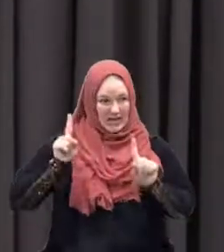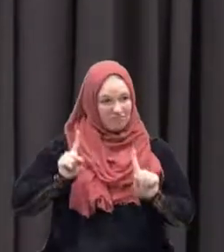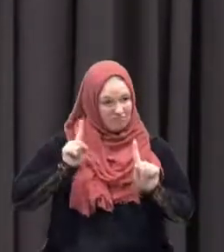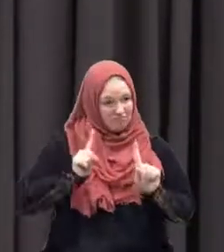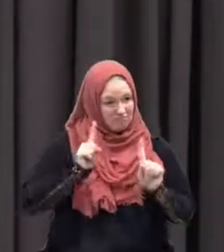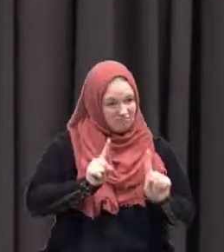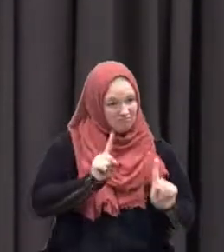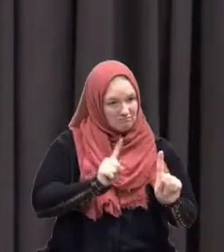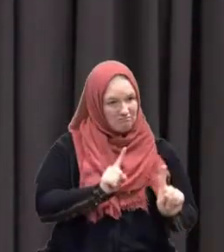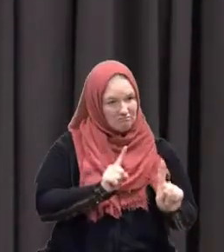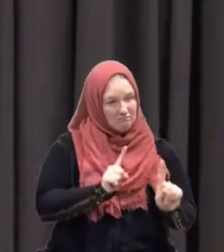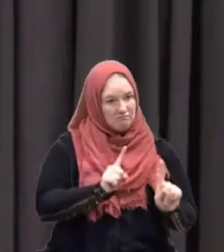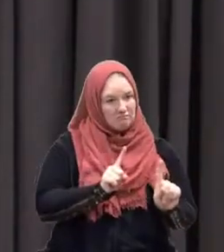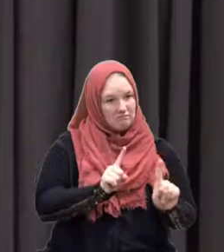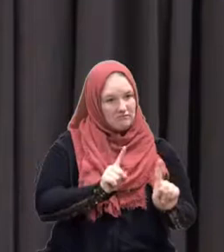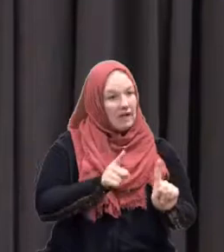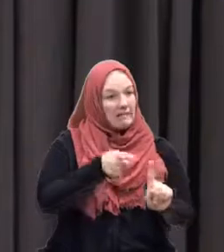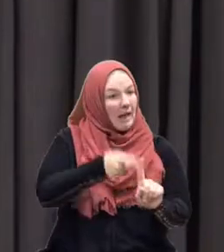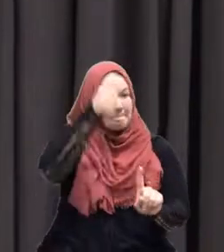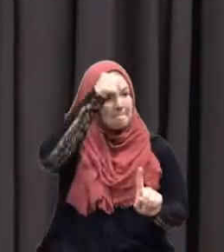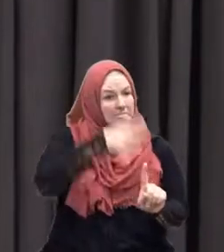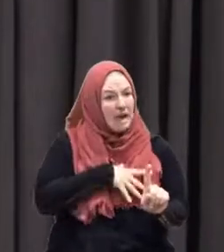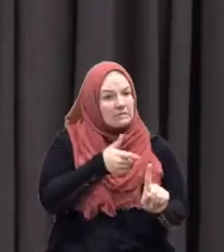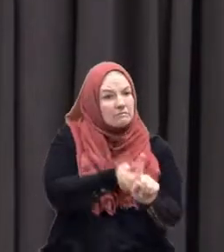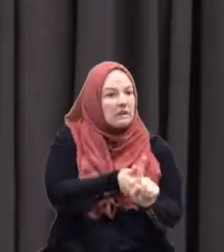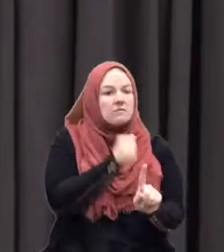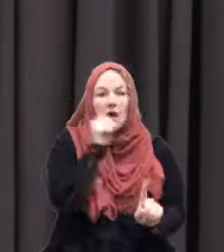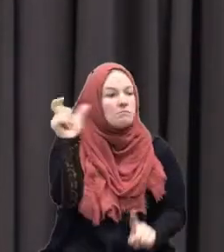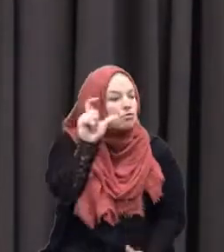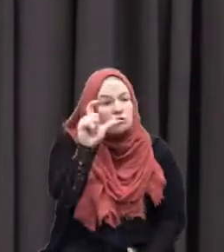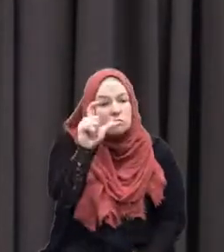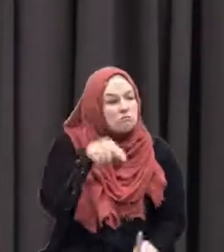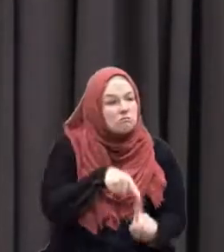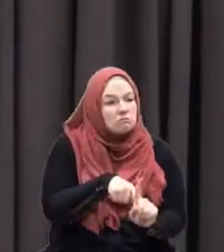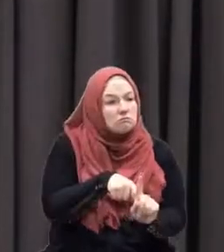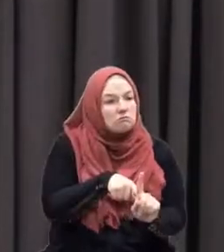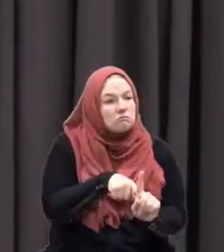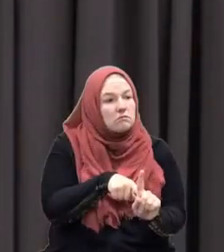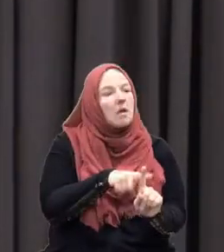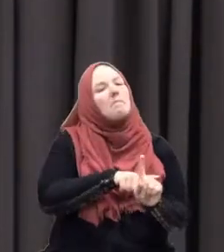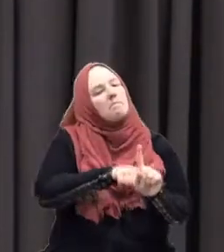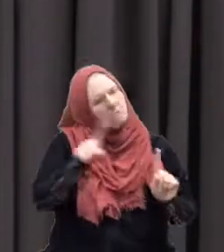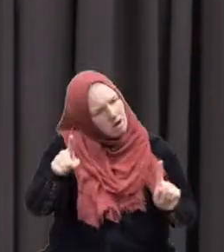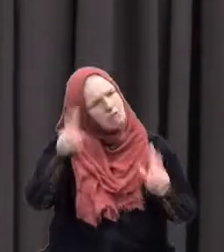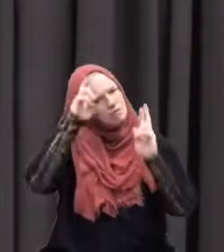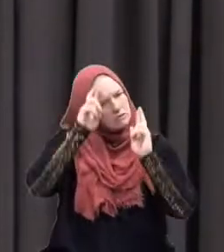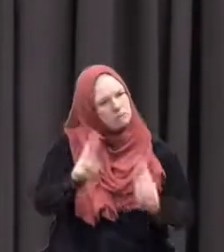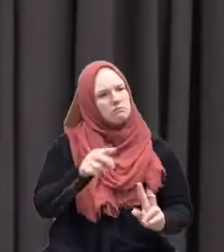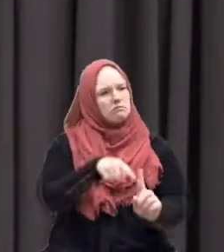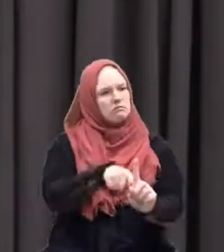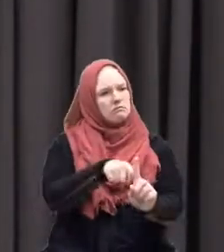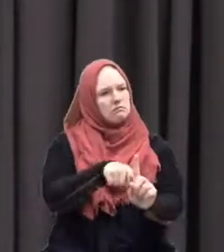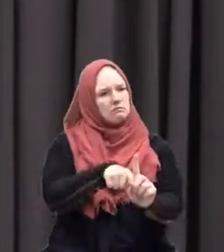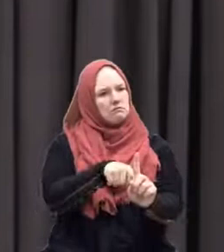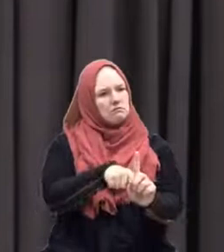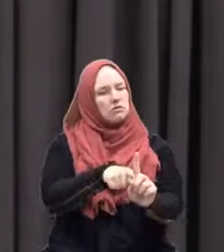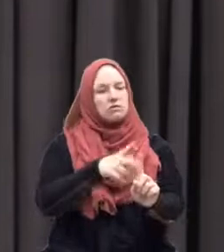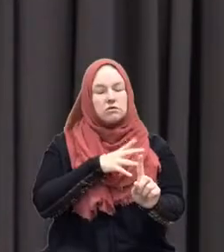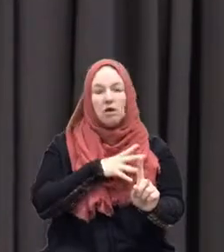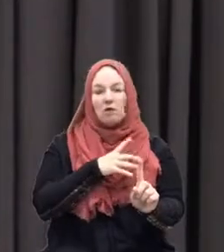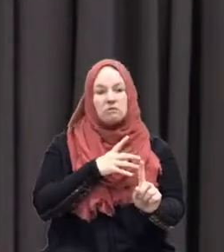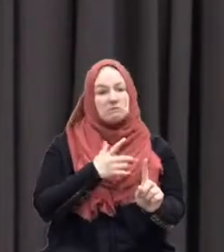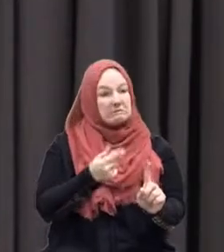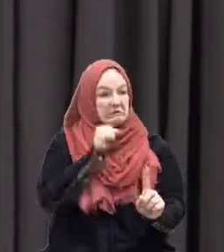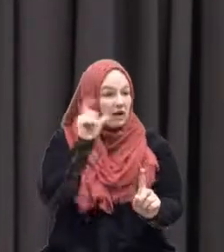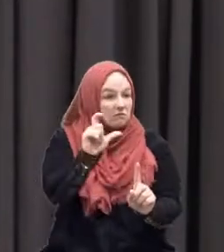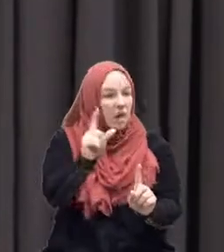Al-Mut'am never accepted Islam, but he was a man of ethics. This is what is Bedouin, to